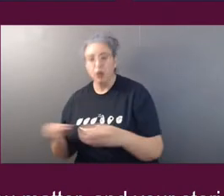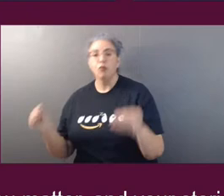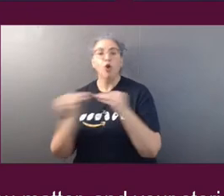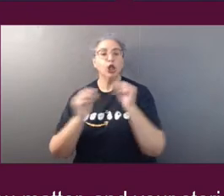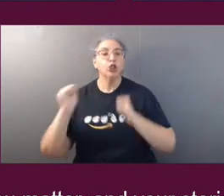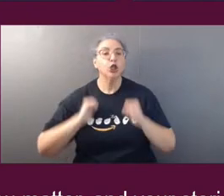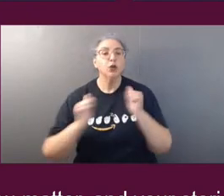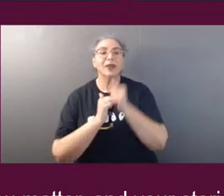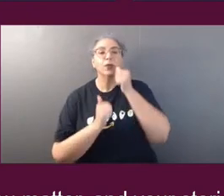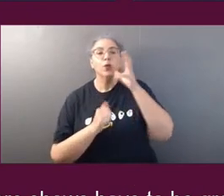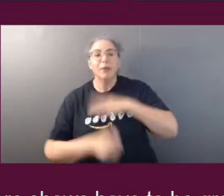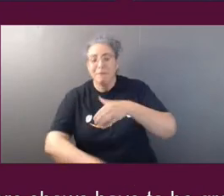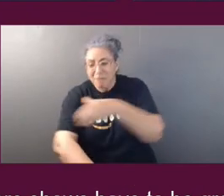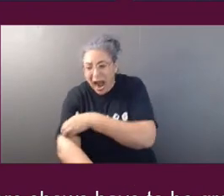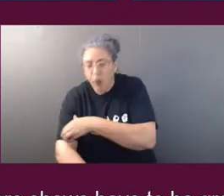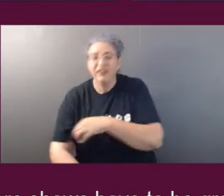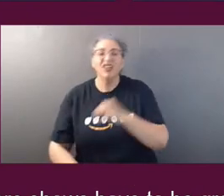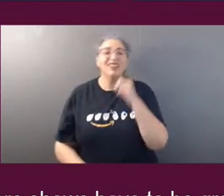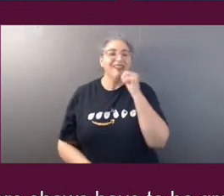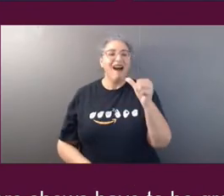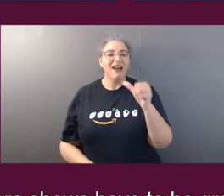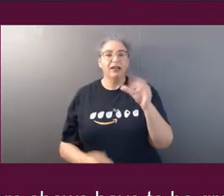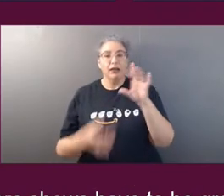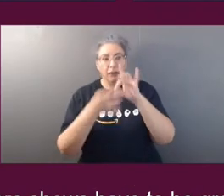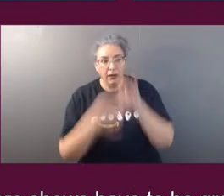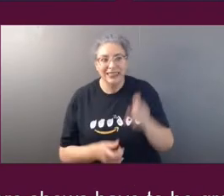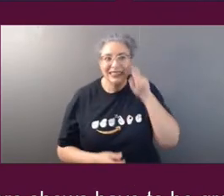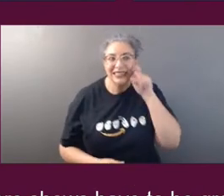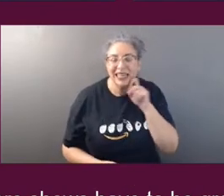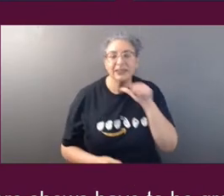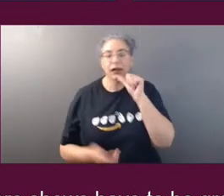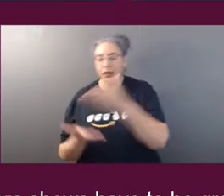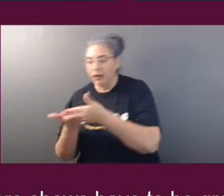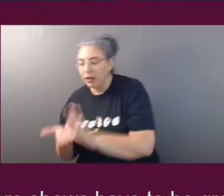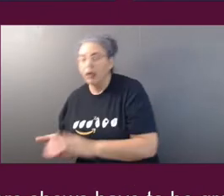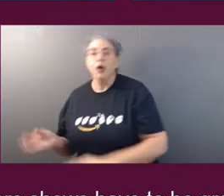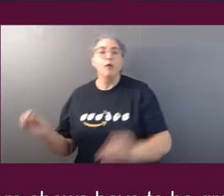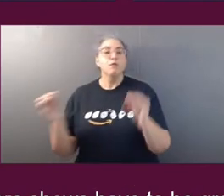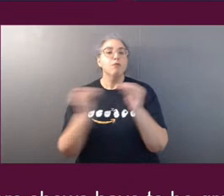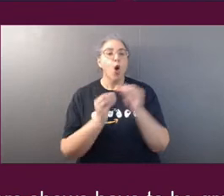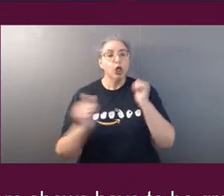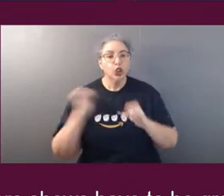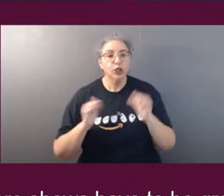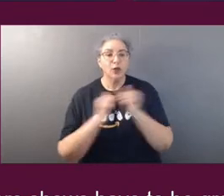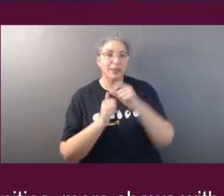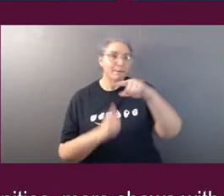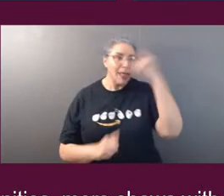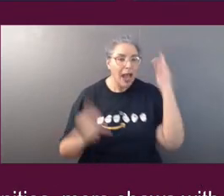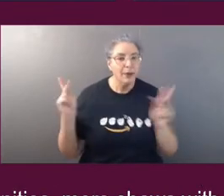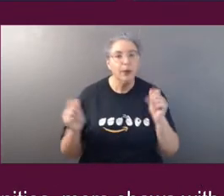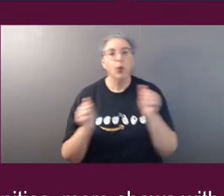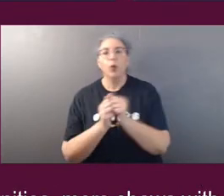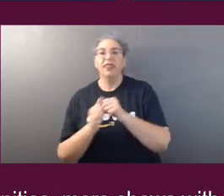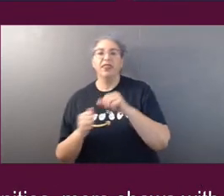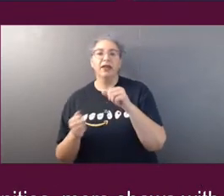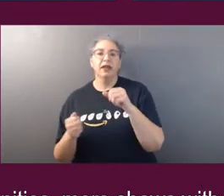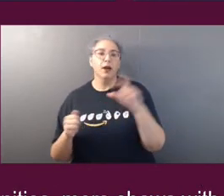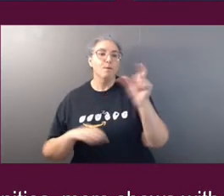and not sexualized and not marginalized, more shows with Black people, Asian people, Muslim people.